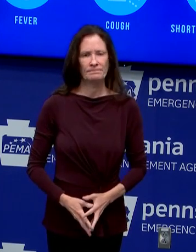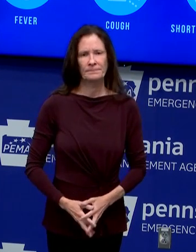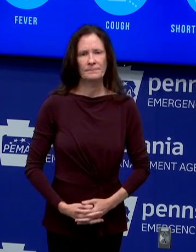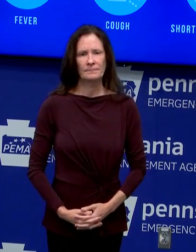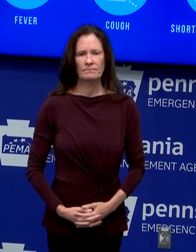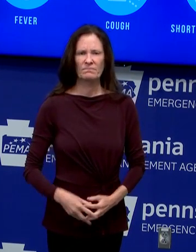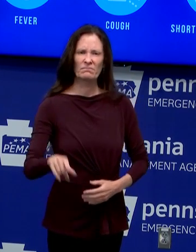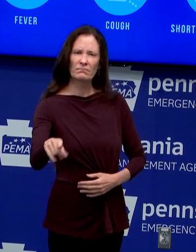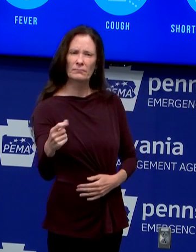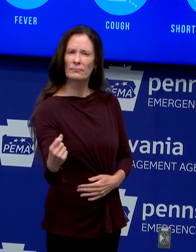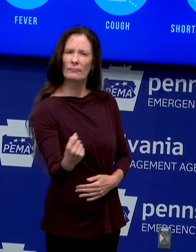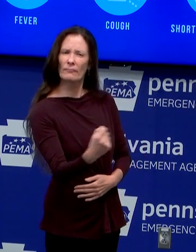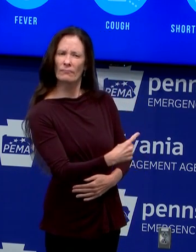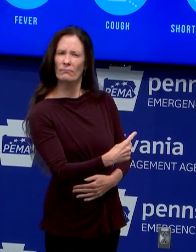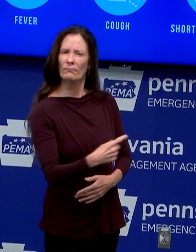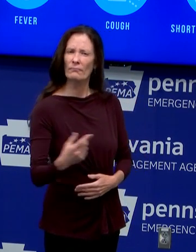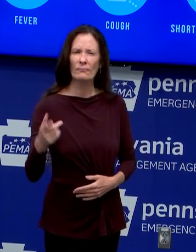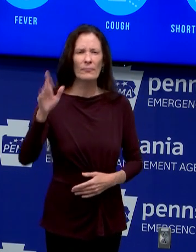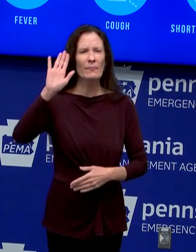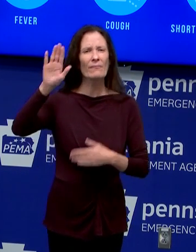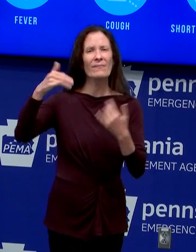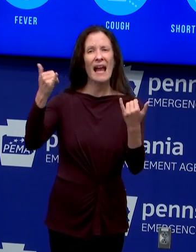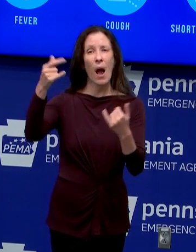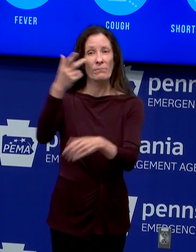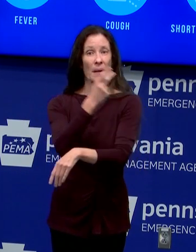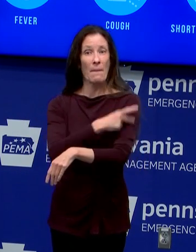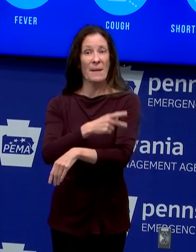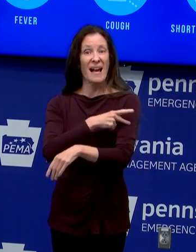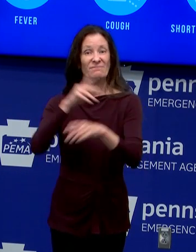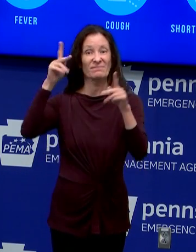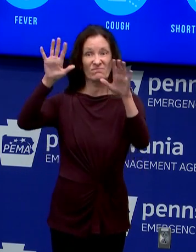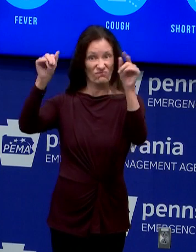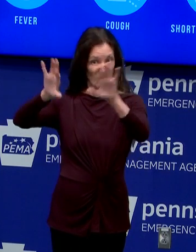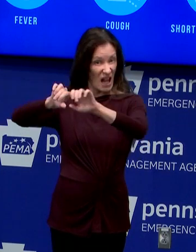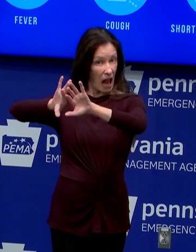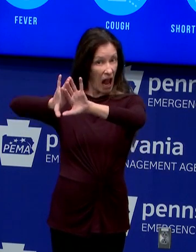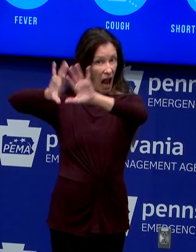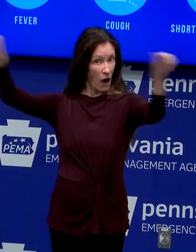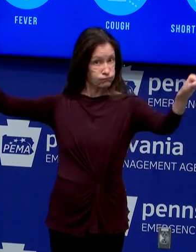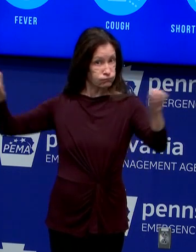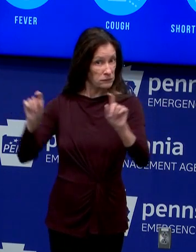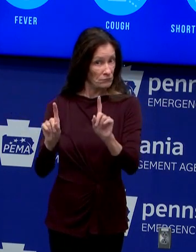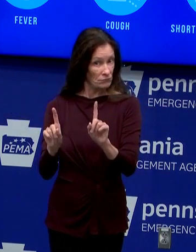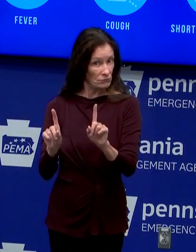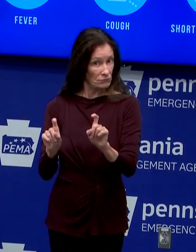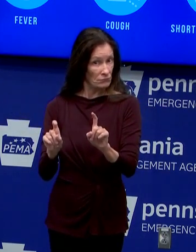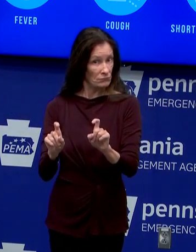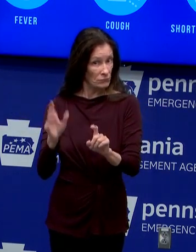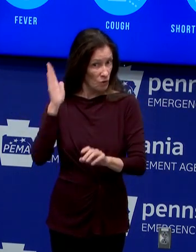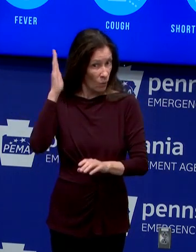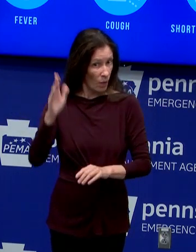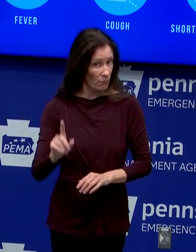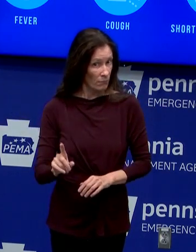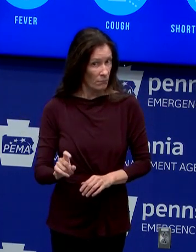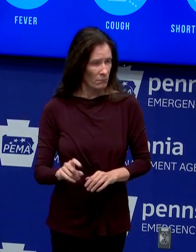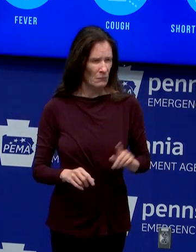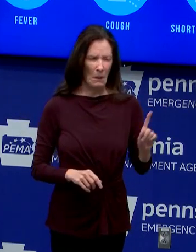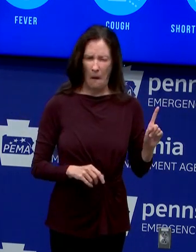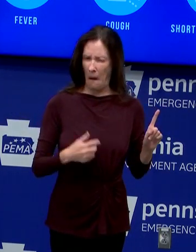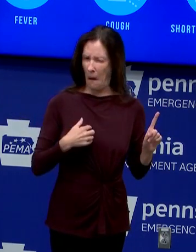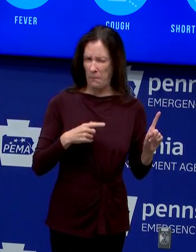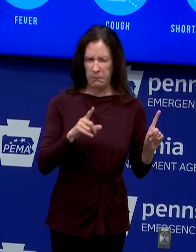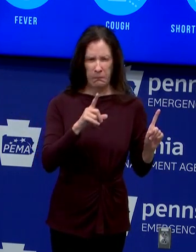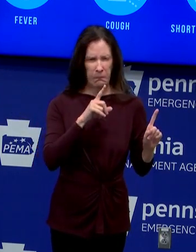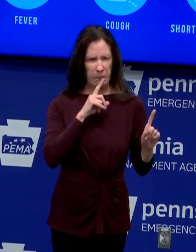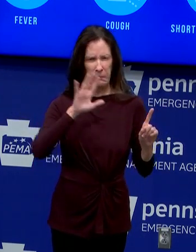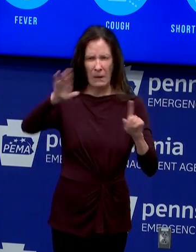will the management's handling of patients during the pandemic be investigated? Well, we do not have intentions to evacuate the facility. That's why we've